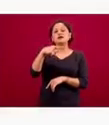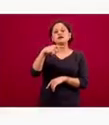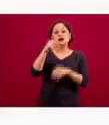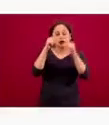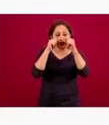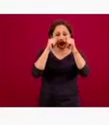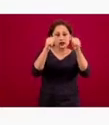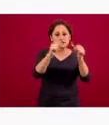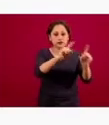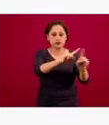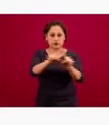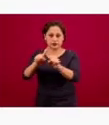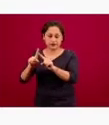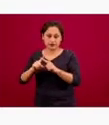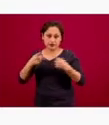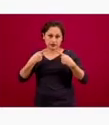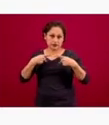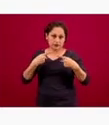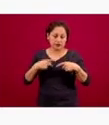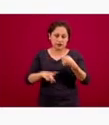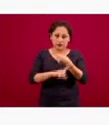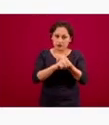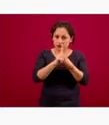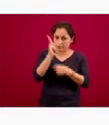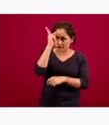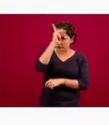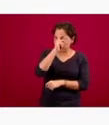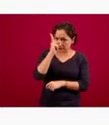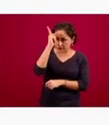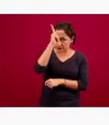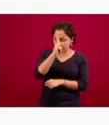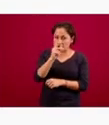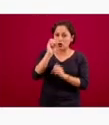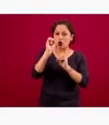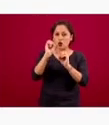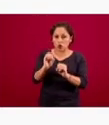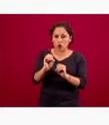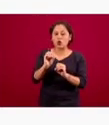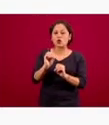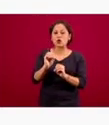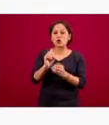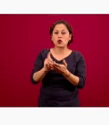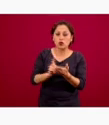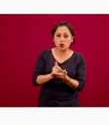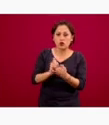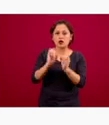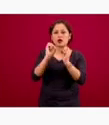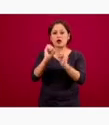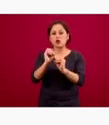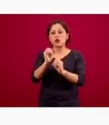of the Ministry of Health for the attention of mental health related issues